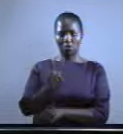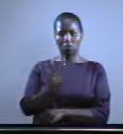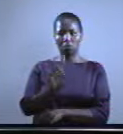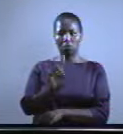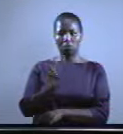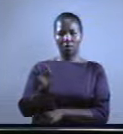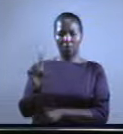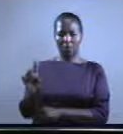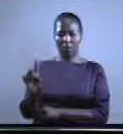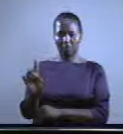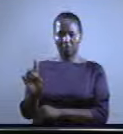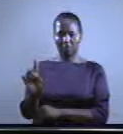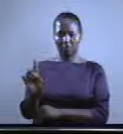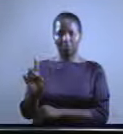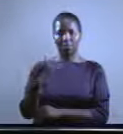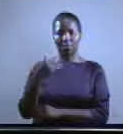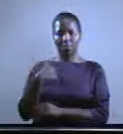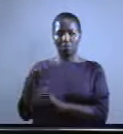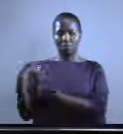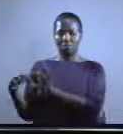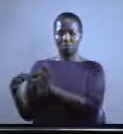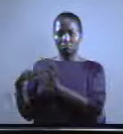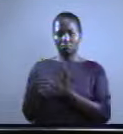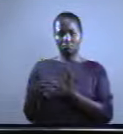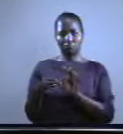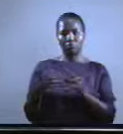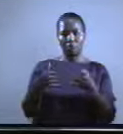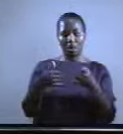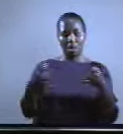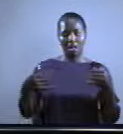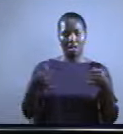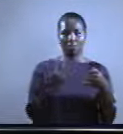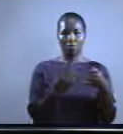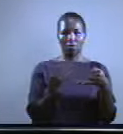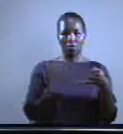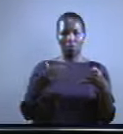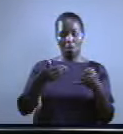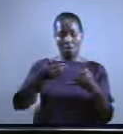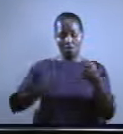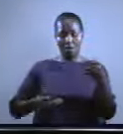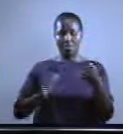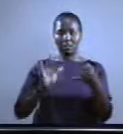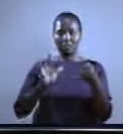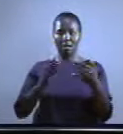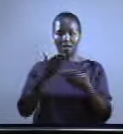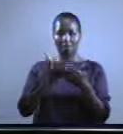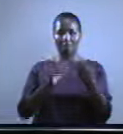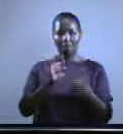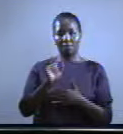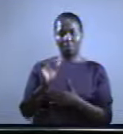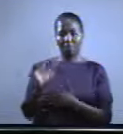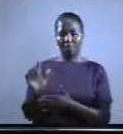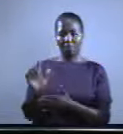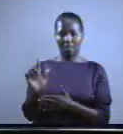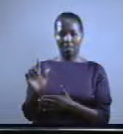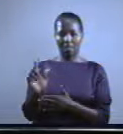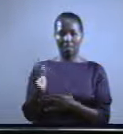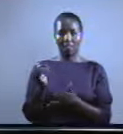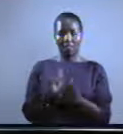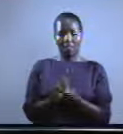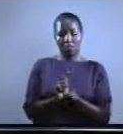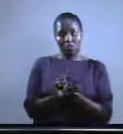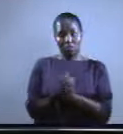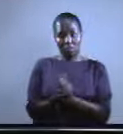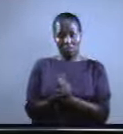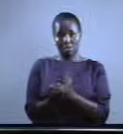211 in line 44 on page 5 of the bill. The amendment will